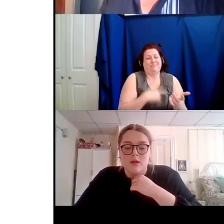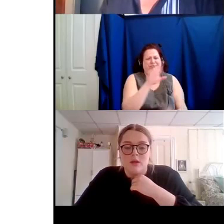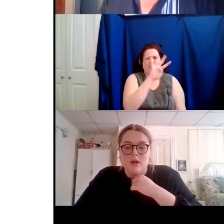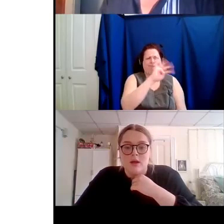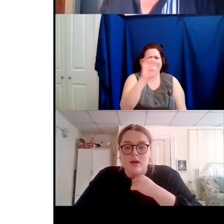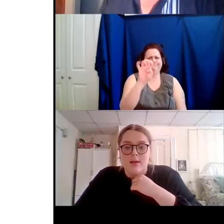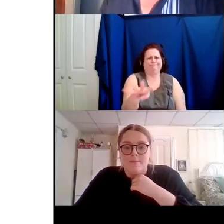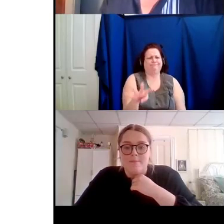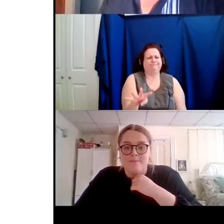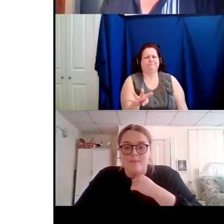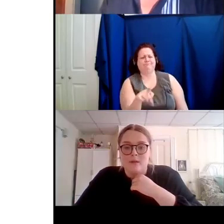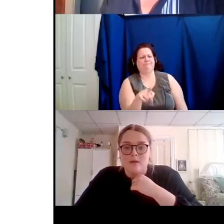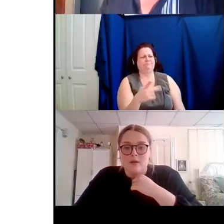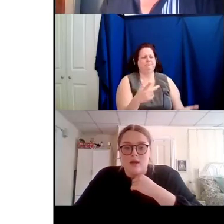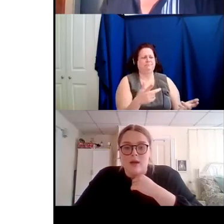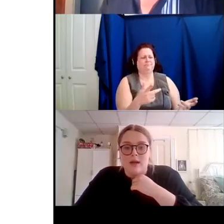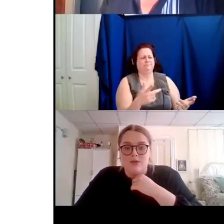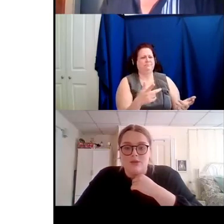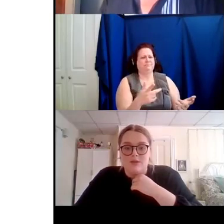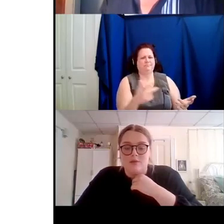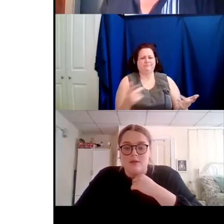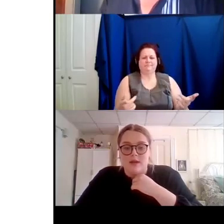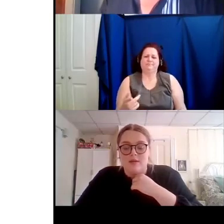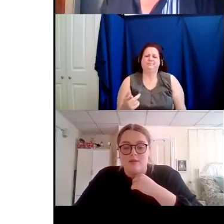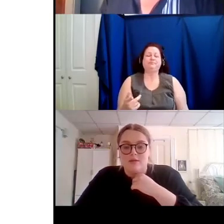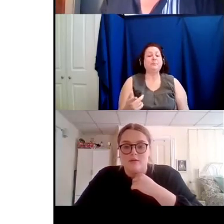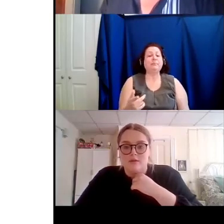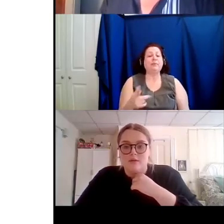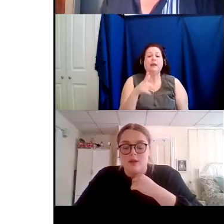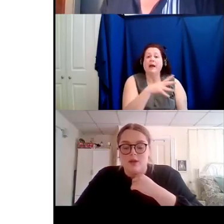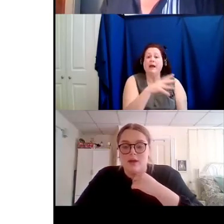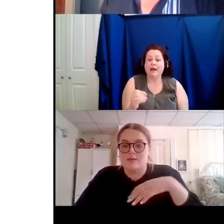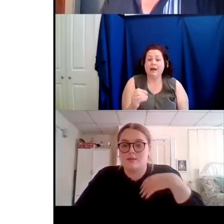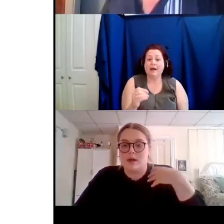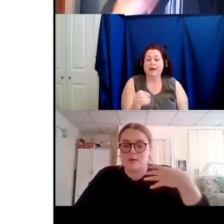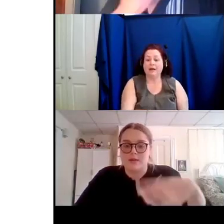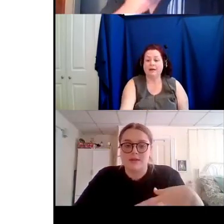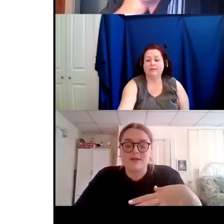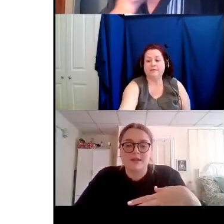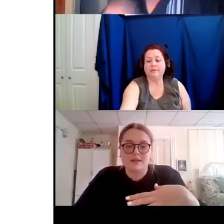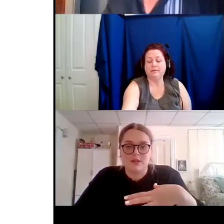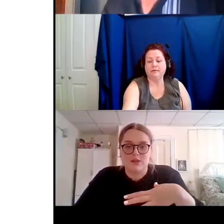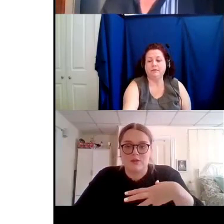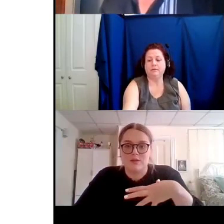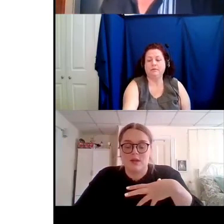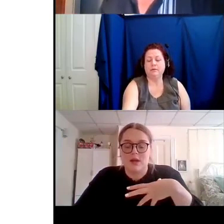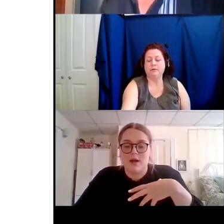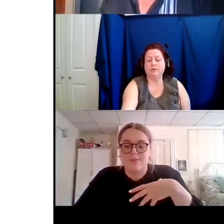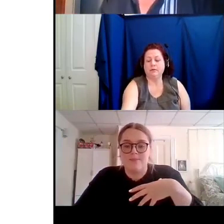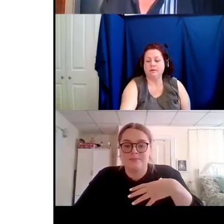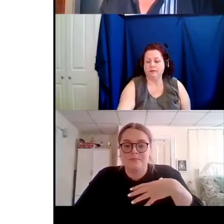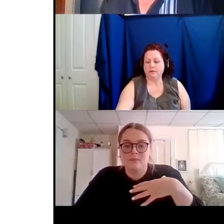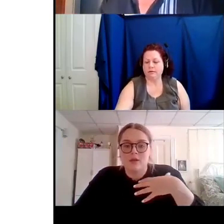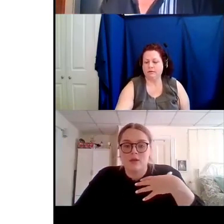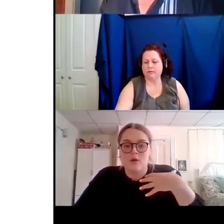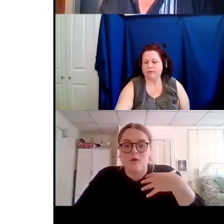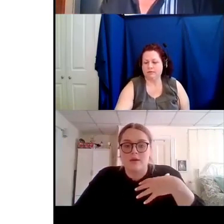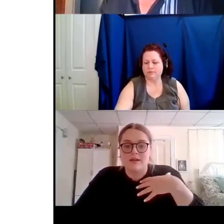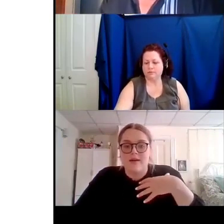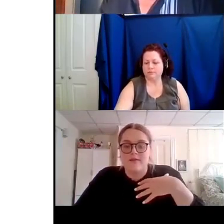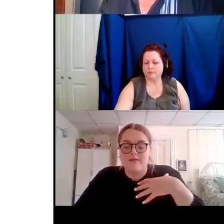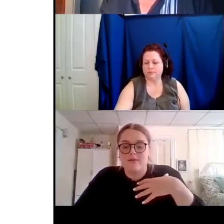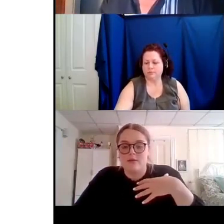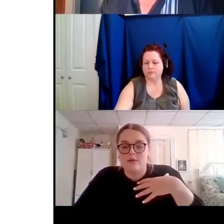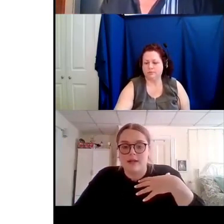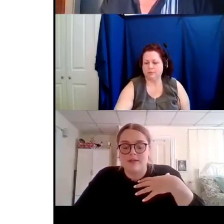questionable. And I would just note that, you know, as we're discussing these issues, you